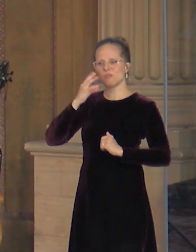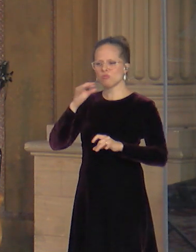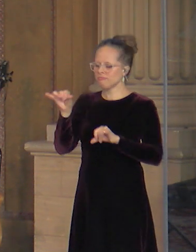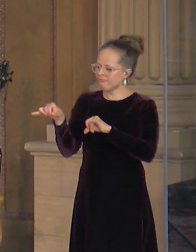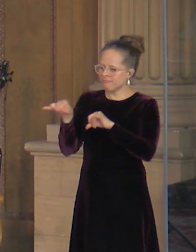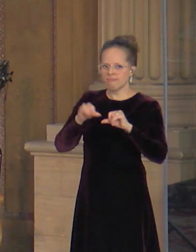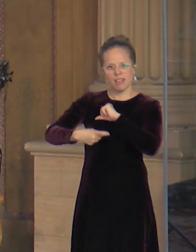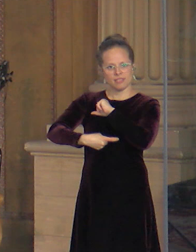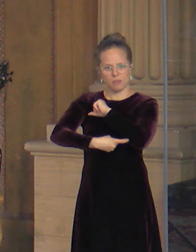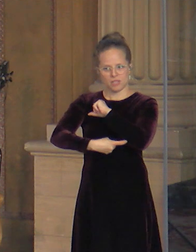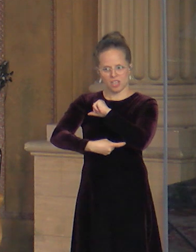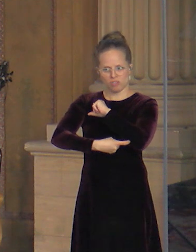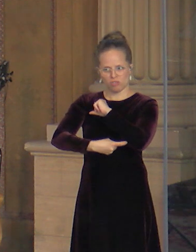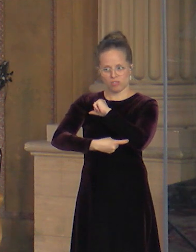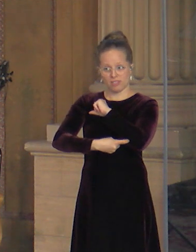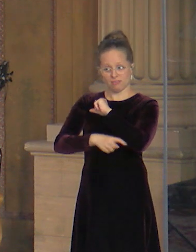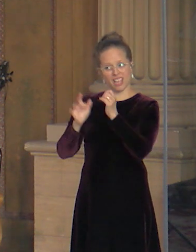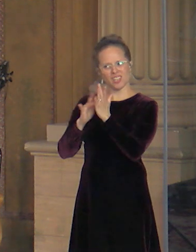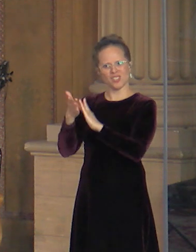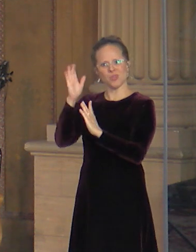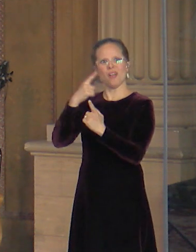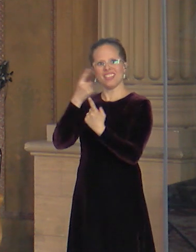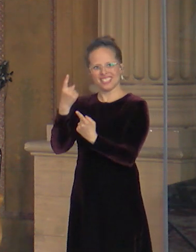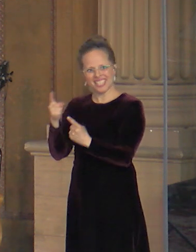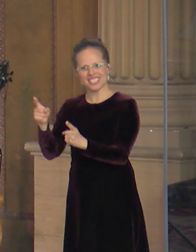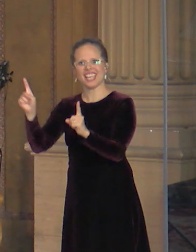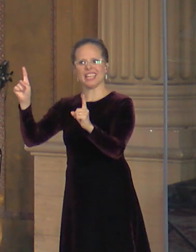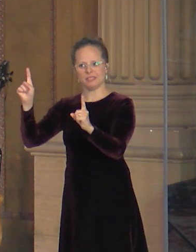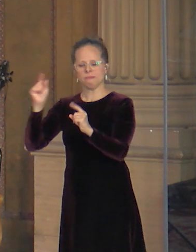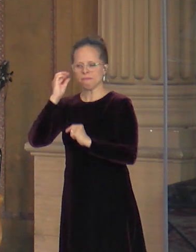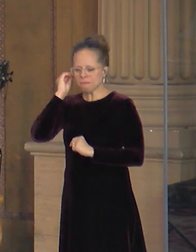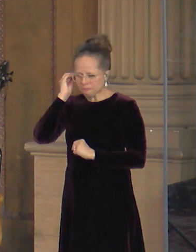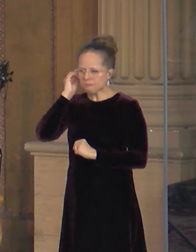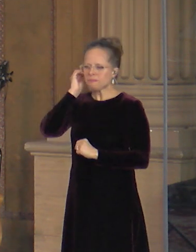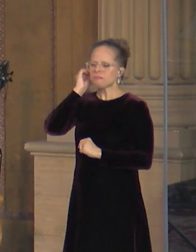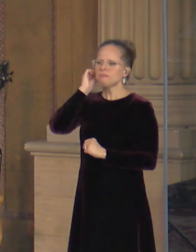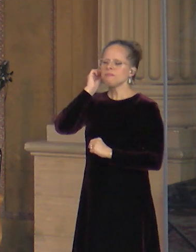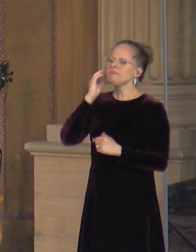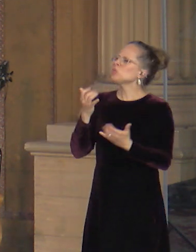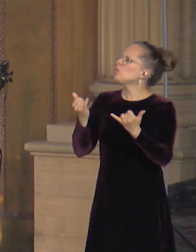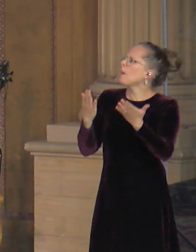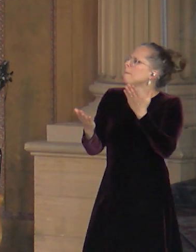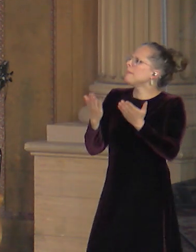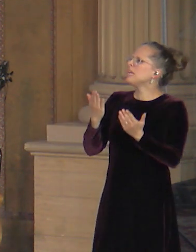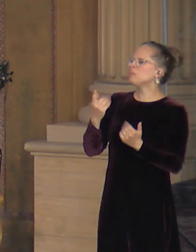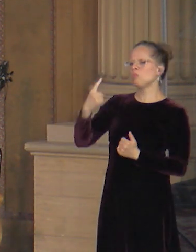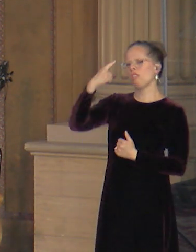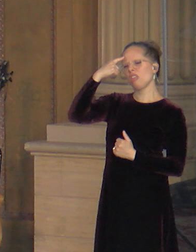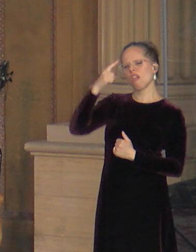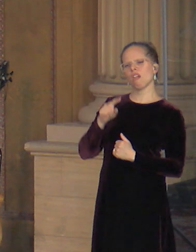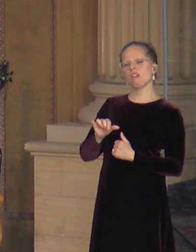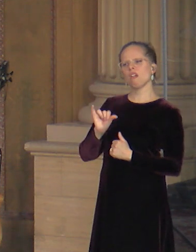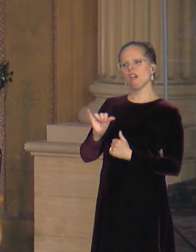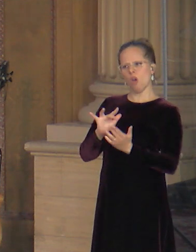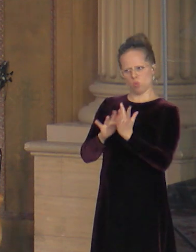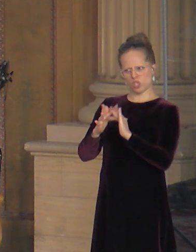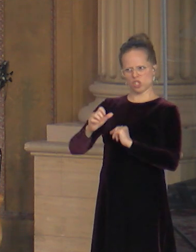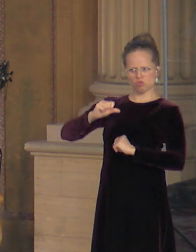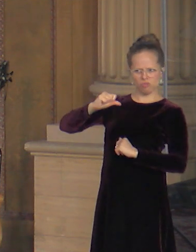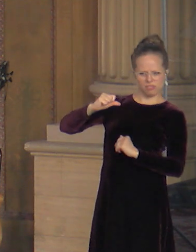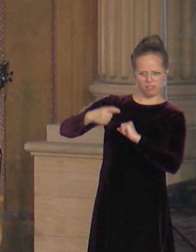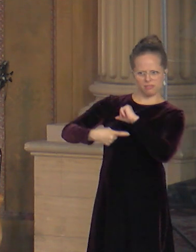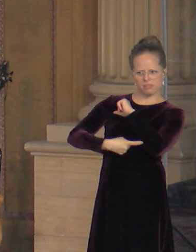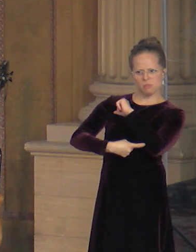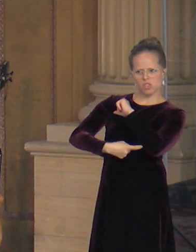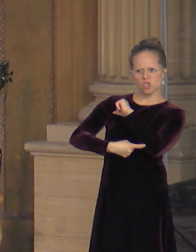Jesus will succeed where Adam failed now one of the things that we might think when we we recognize that Jesus was able to resist temptation is we